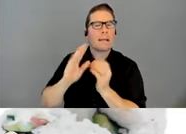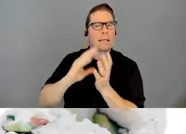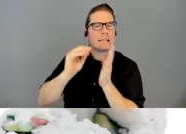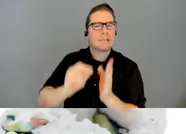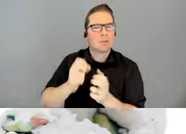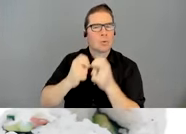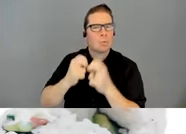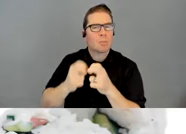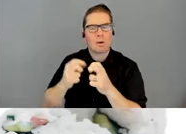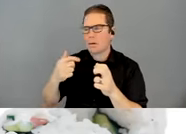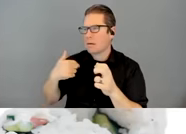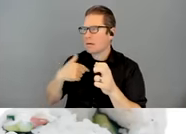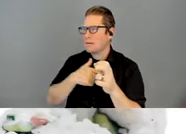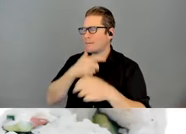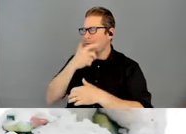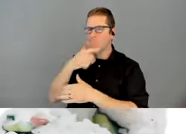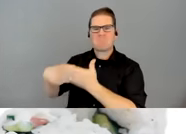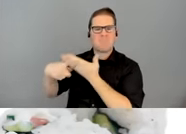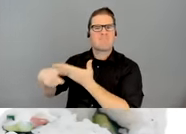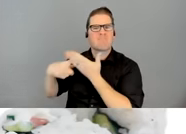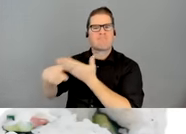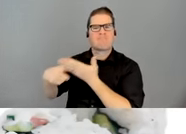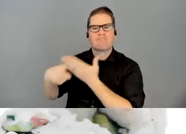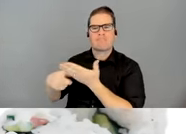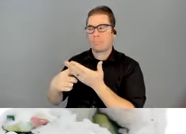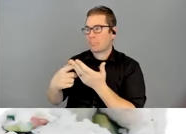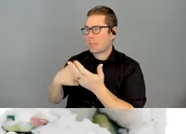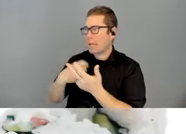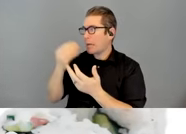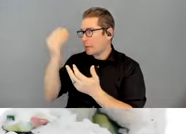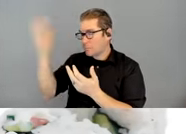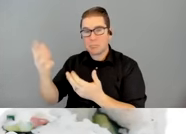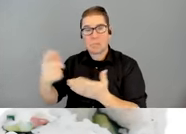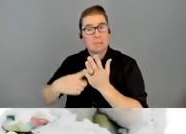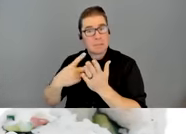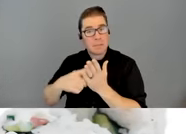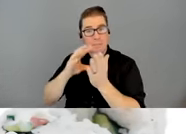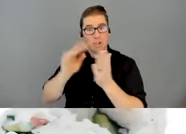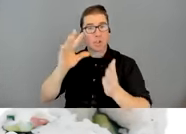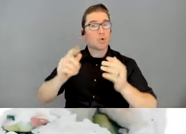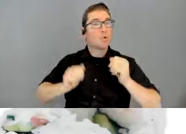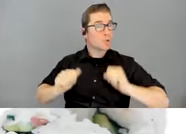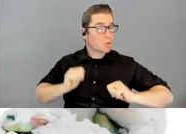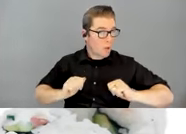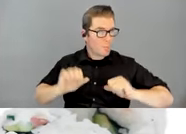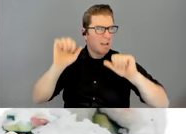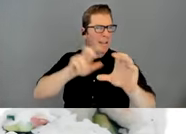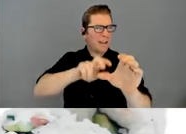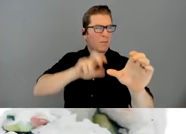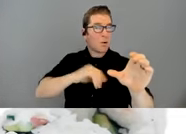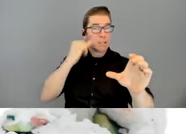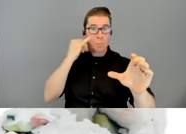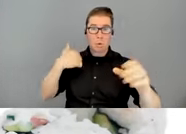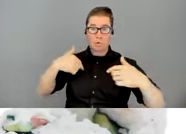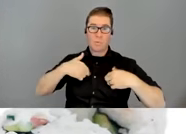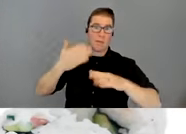think sometimes student drama can be avoided if we put things in place. And a lot of times faculty aren't